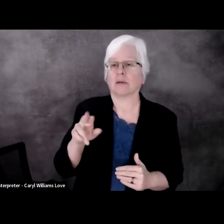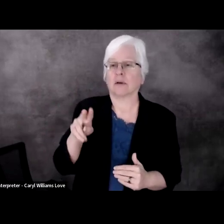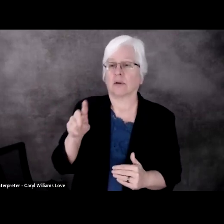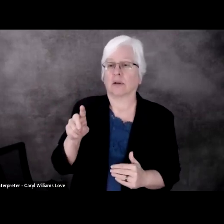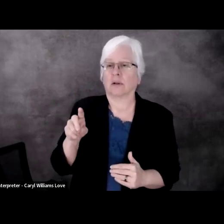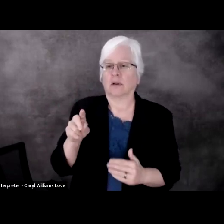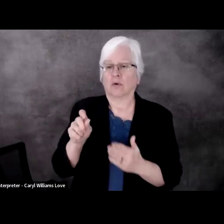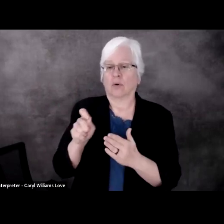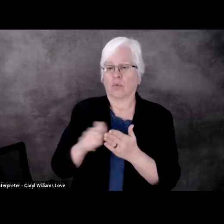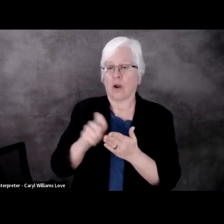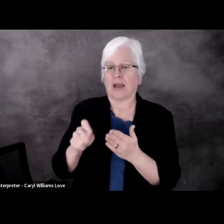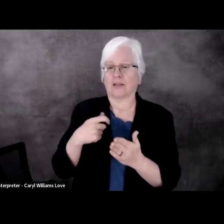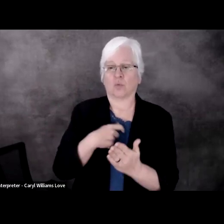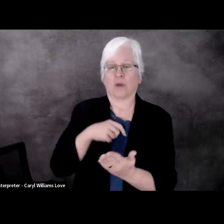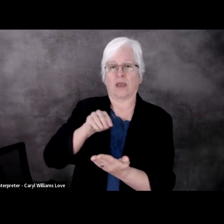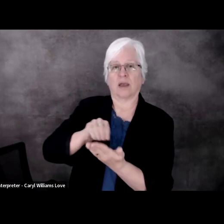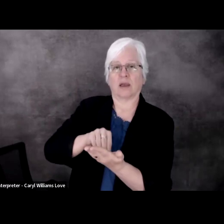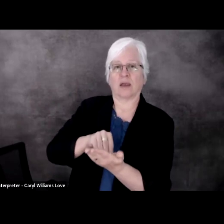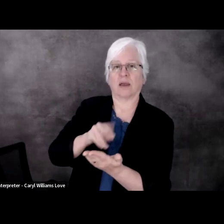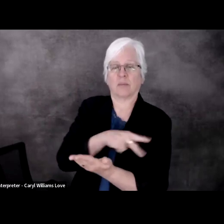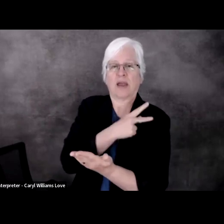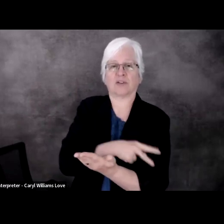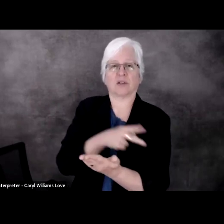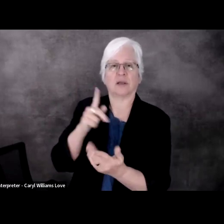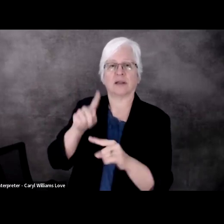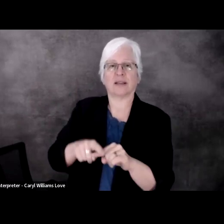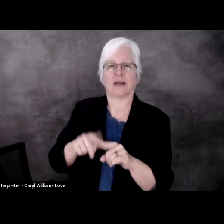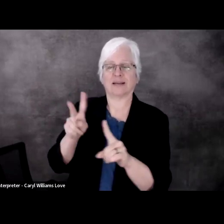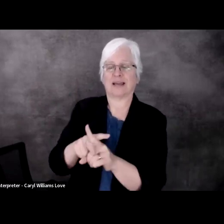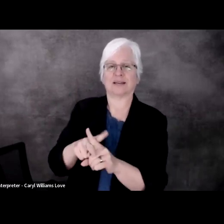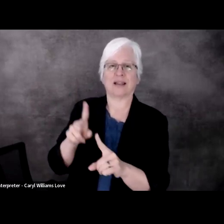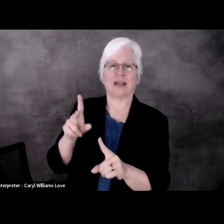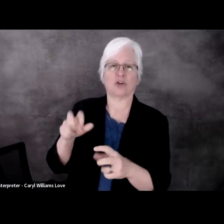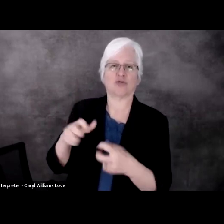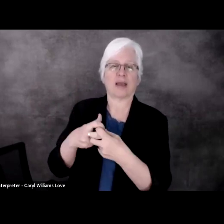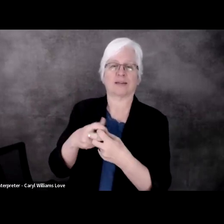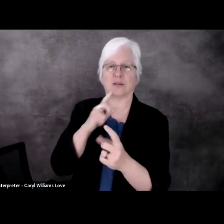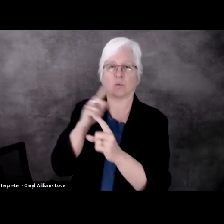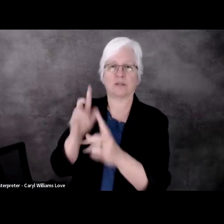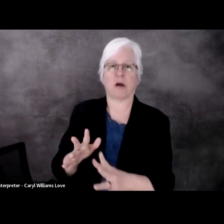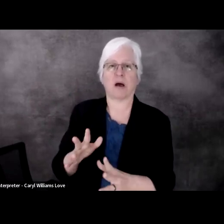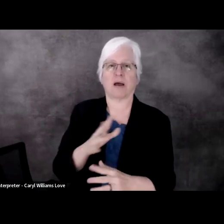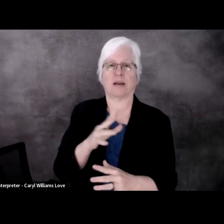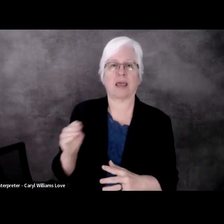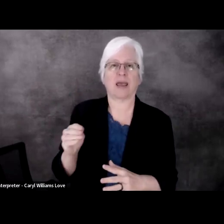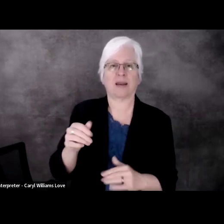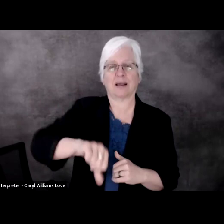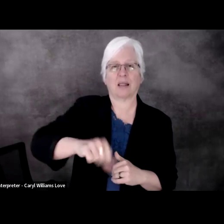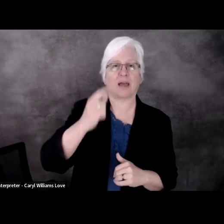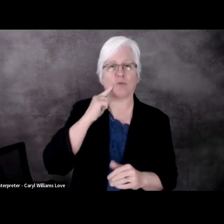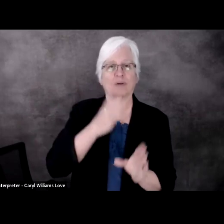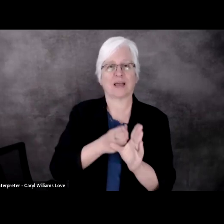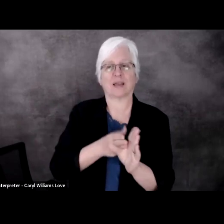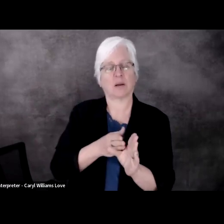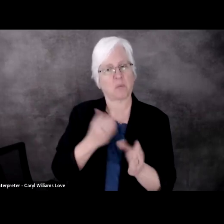of patients detained by designated crisis responders but declined psychiatric admission and why. We should probably do the